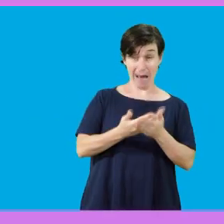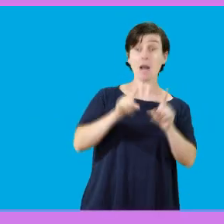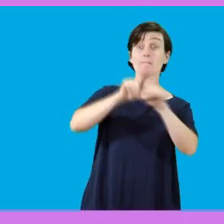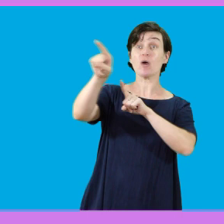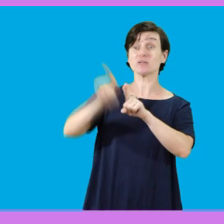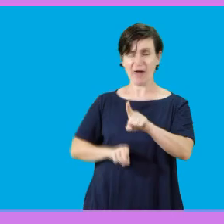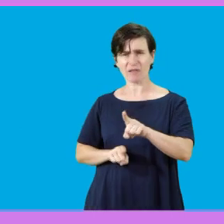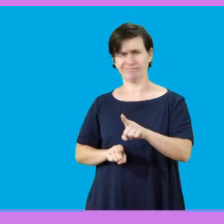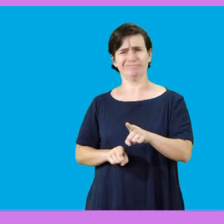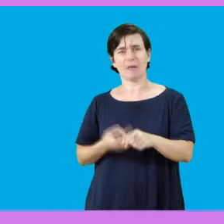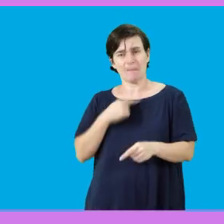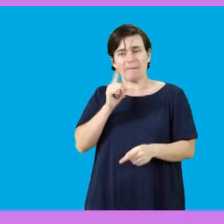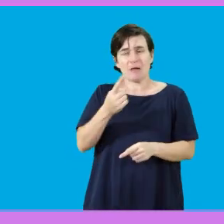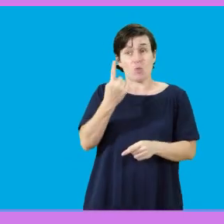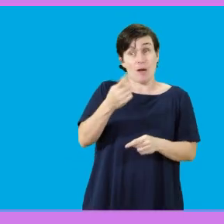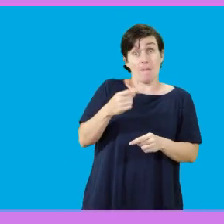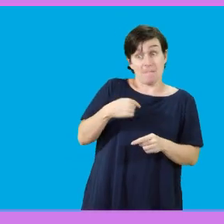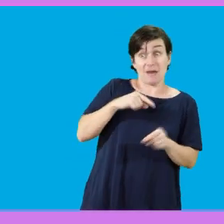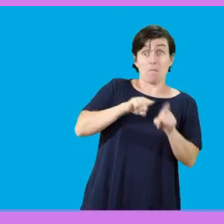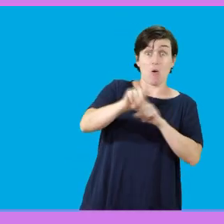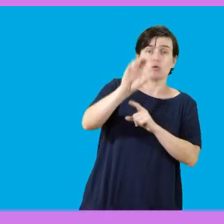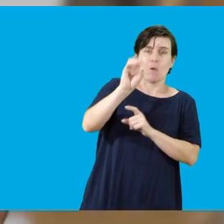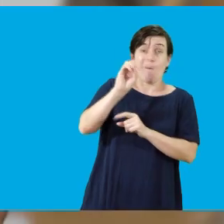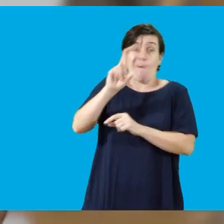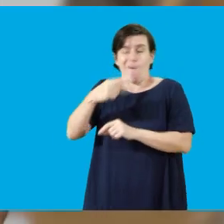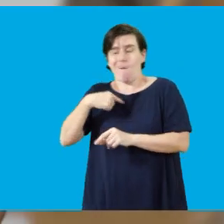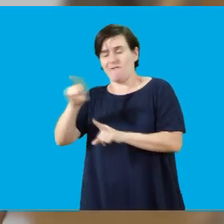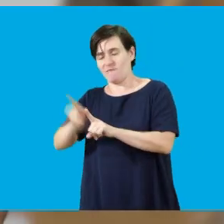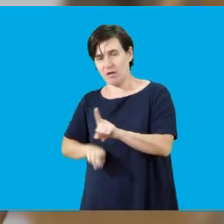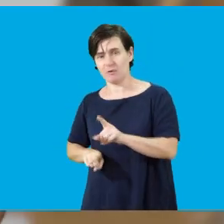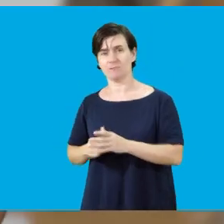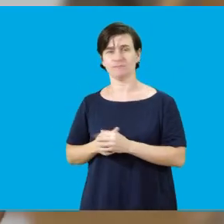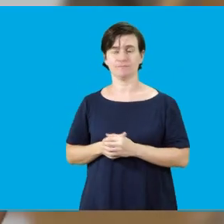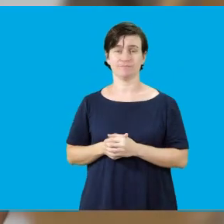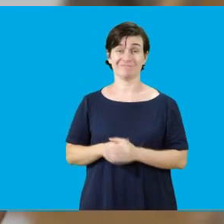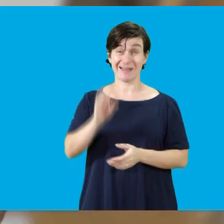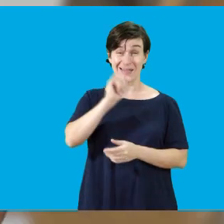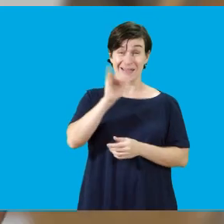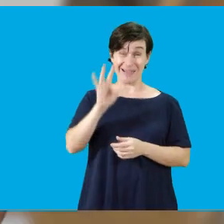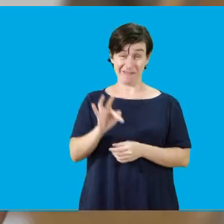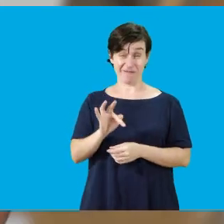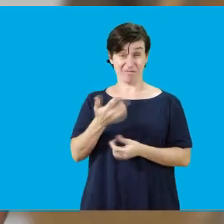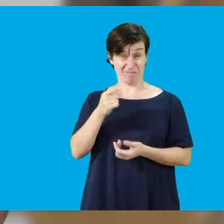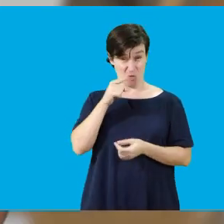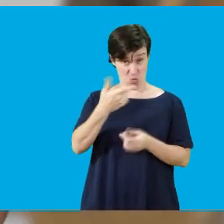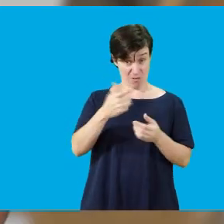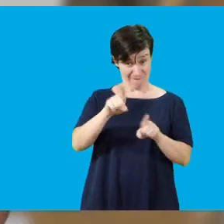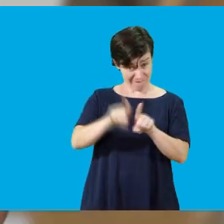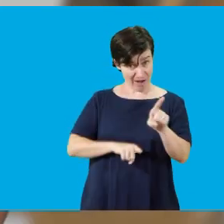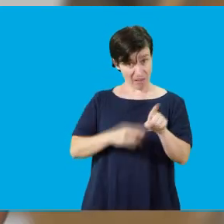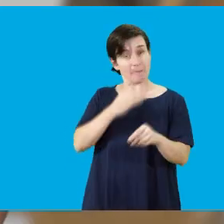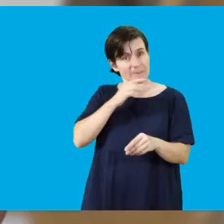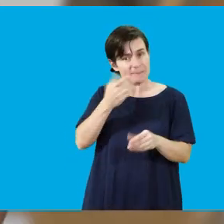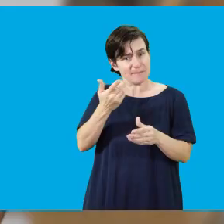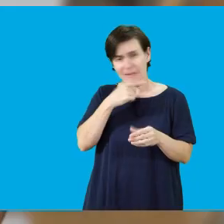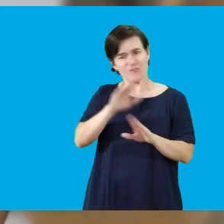and fail the same time or you will fail and pass the same time. It is either you pass or you fail. So if you don't pass, it means you fail. If you